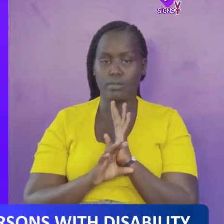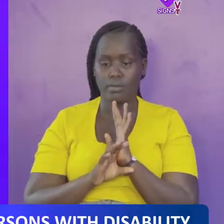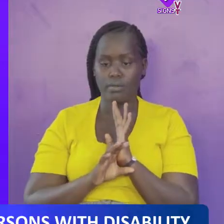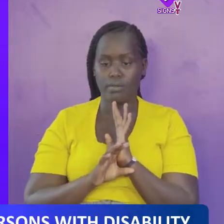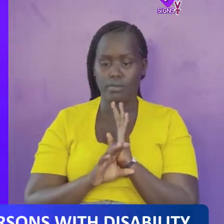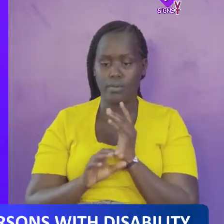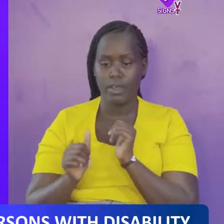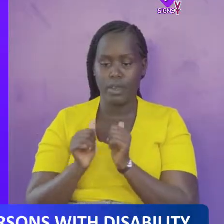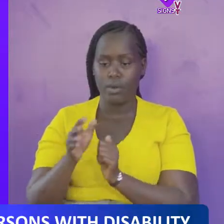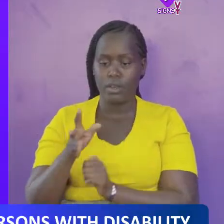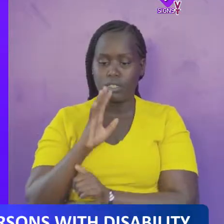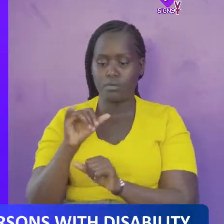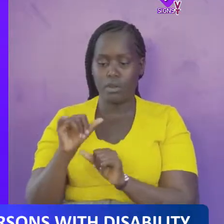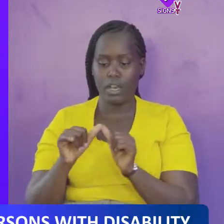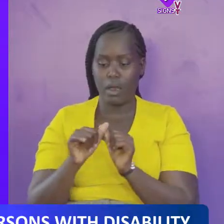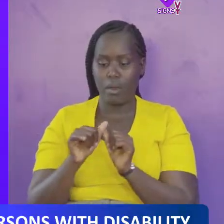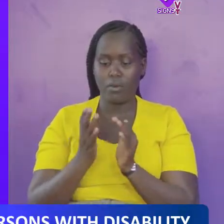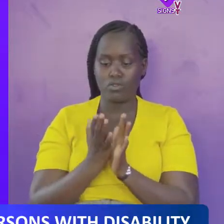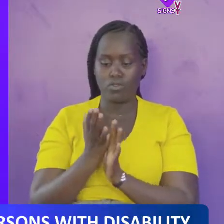talks about our rights.